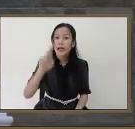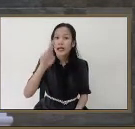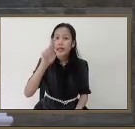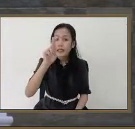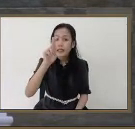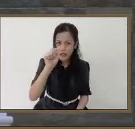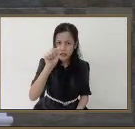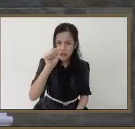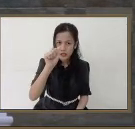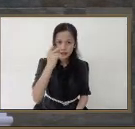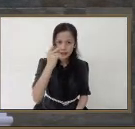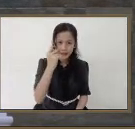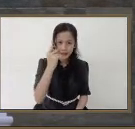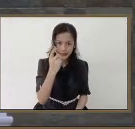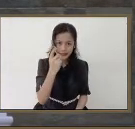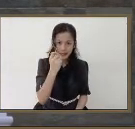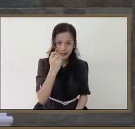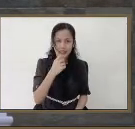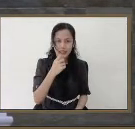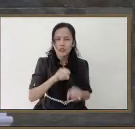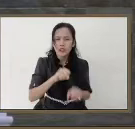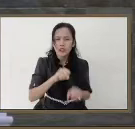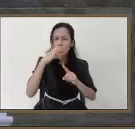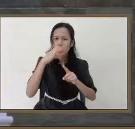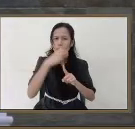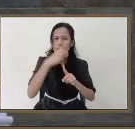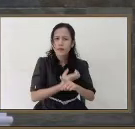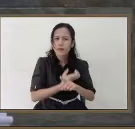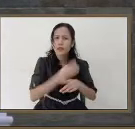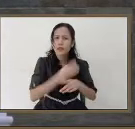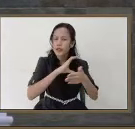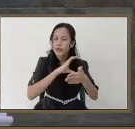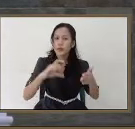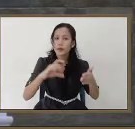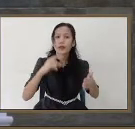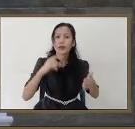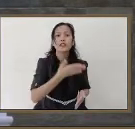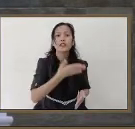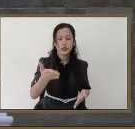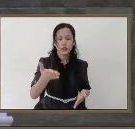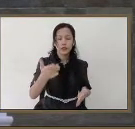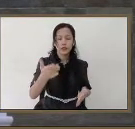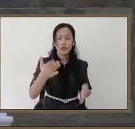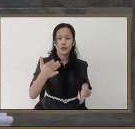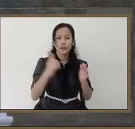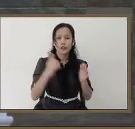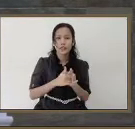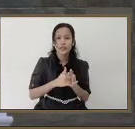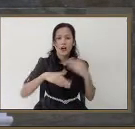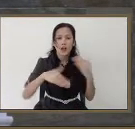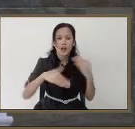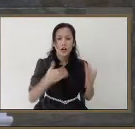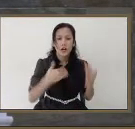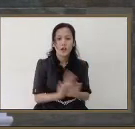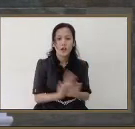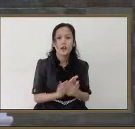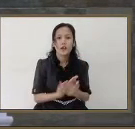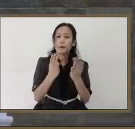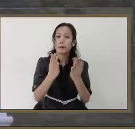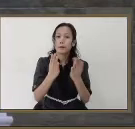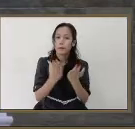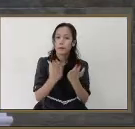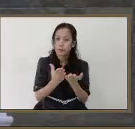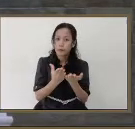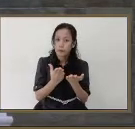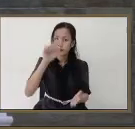bagong device na nandun dun sa pinto, ay let's make it sure pag pupasok po kayo dyan ay ma-check tayo. Bagamat alam natin okay tayo,